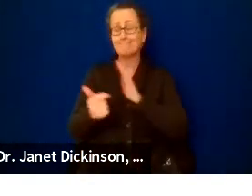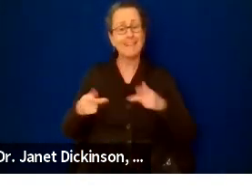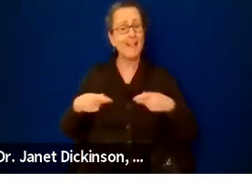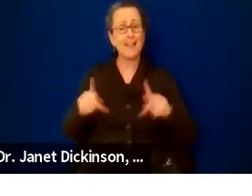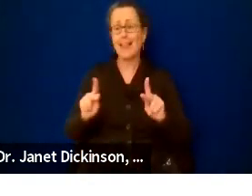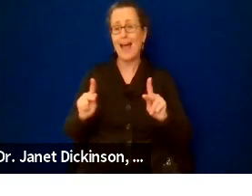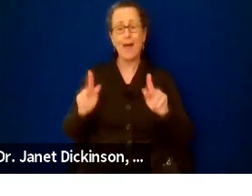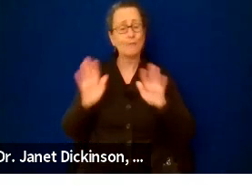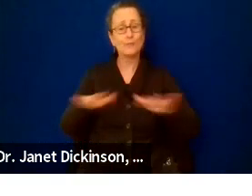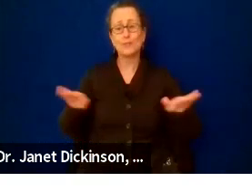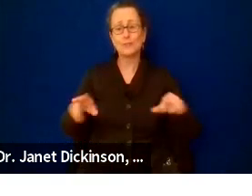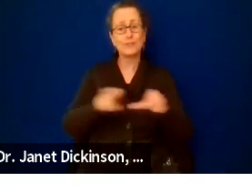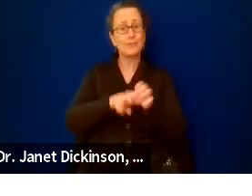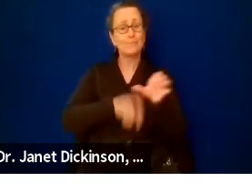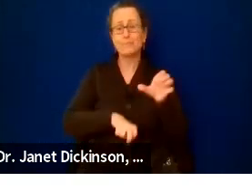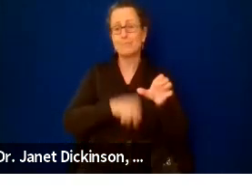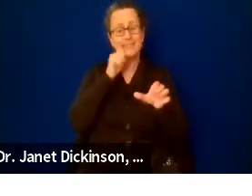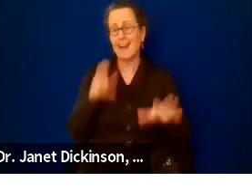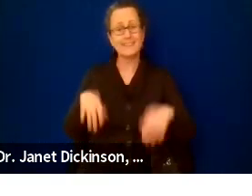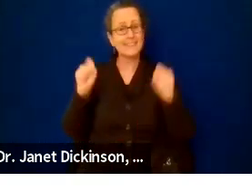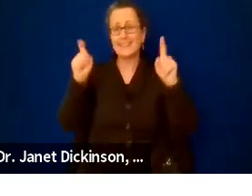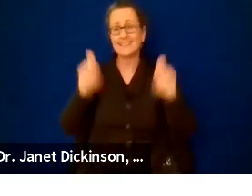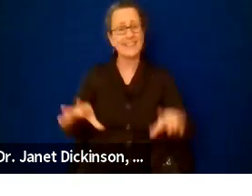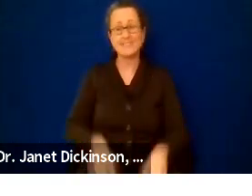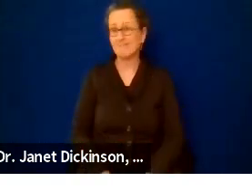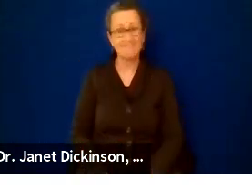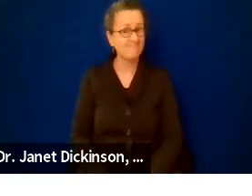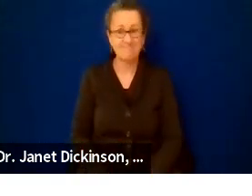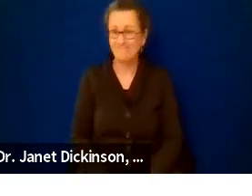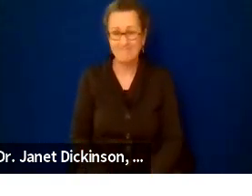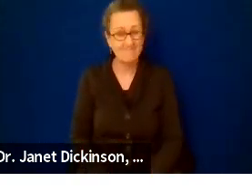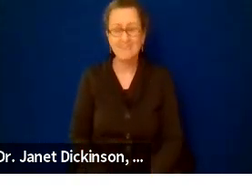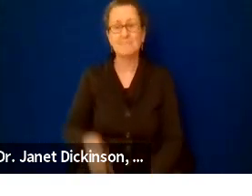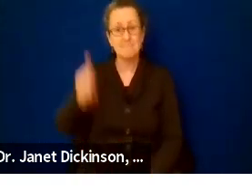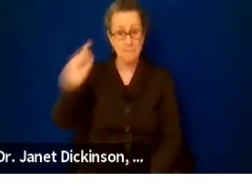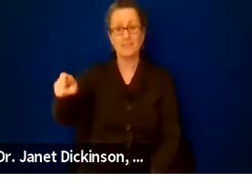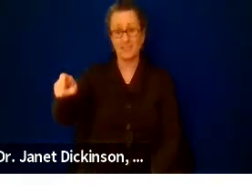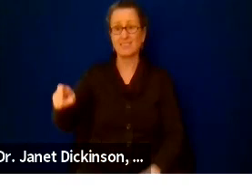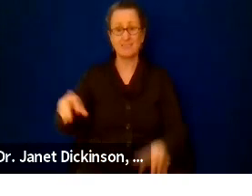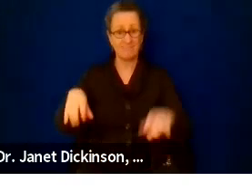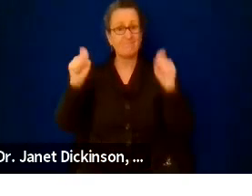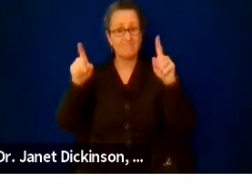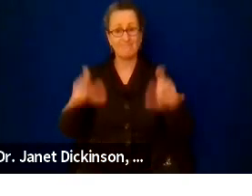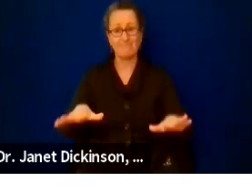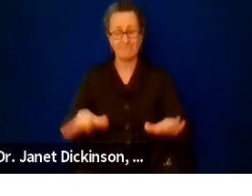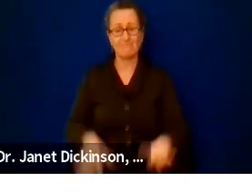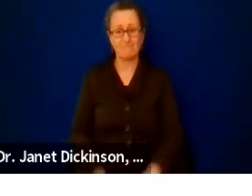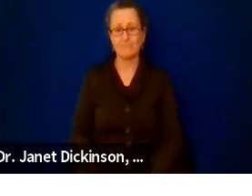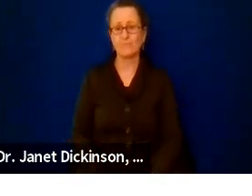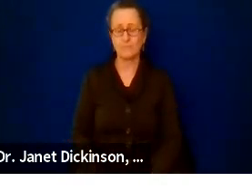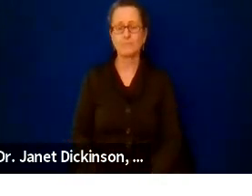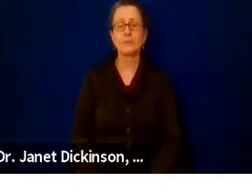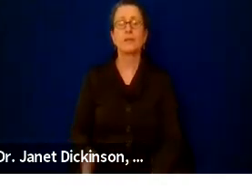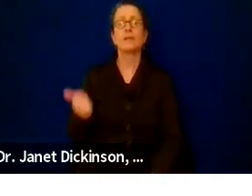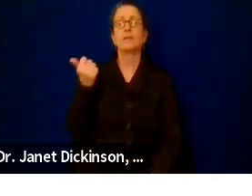option to opt out of the testing. There are several organizations that are working on trying